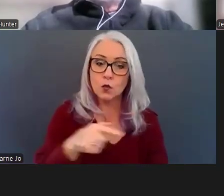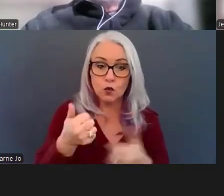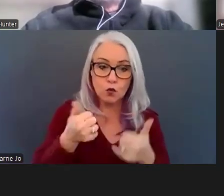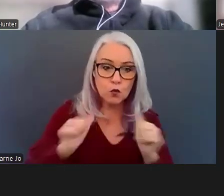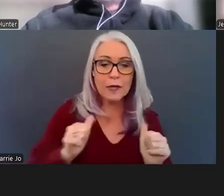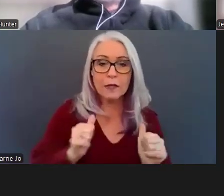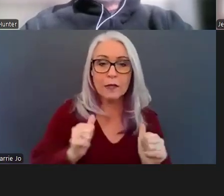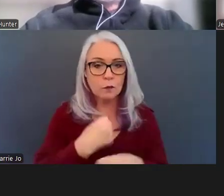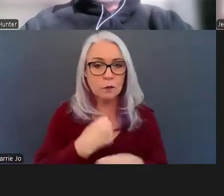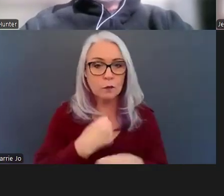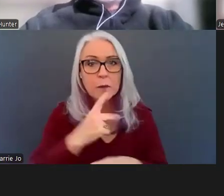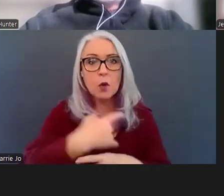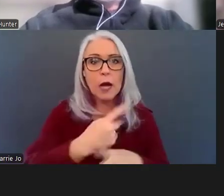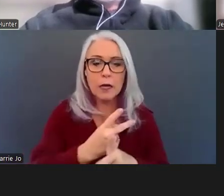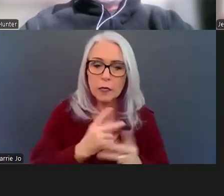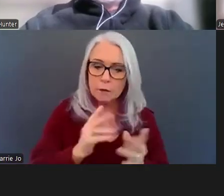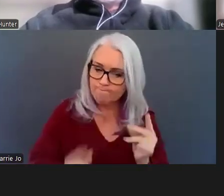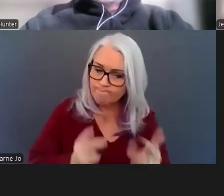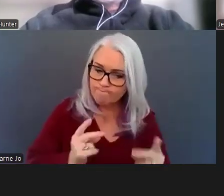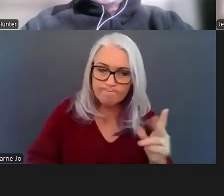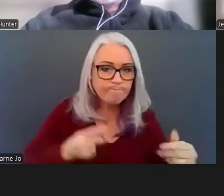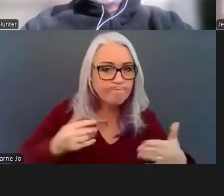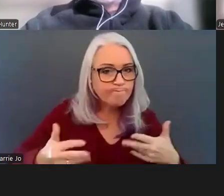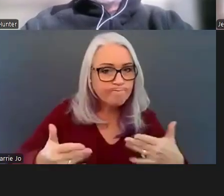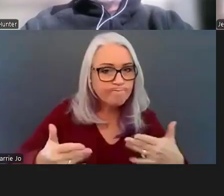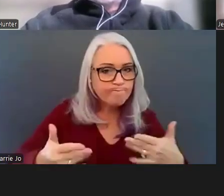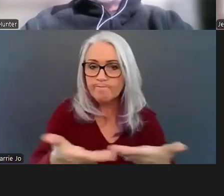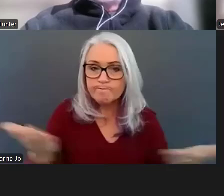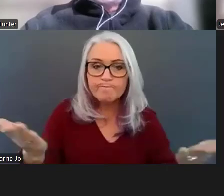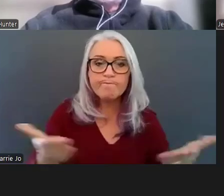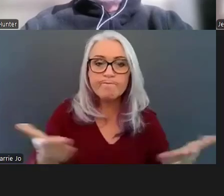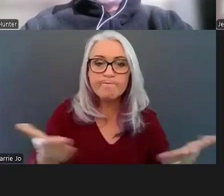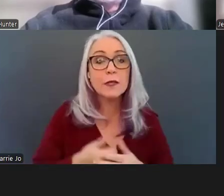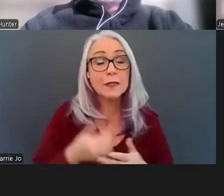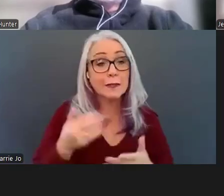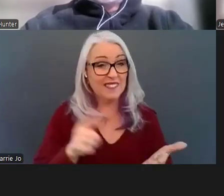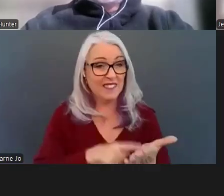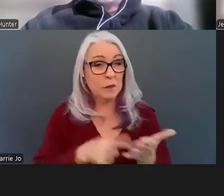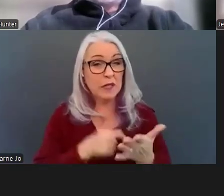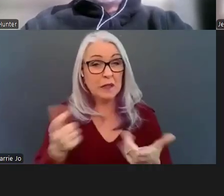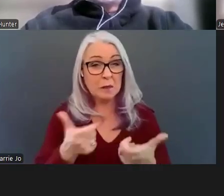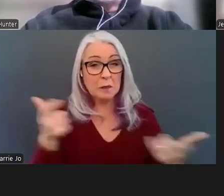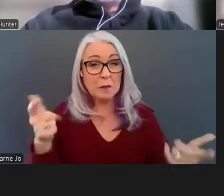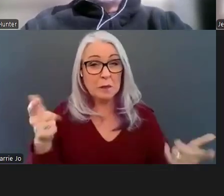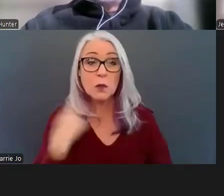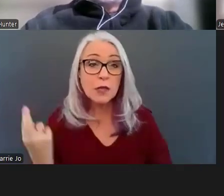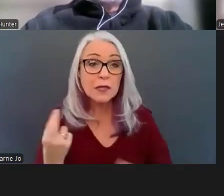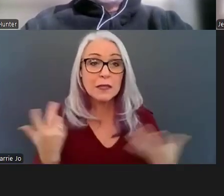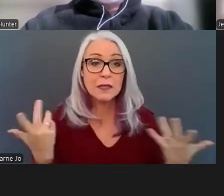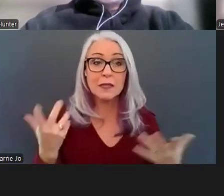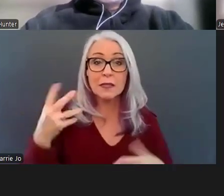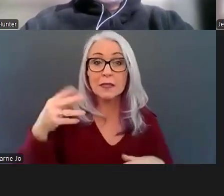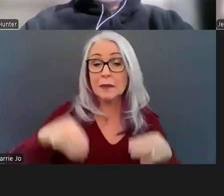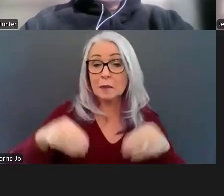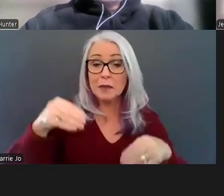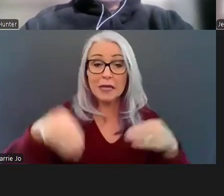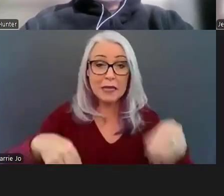quickly, but a lot of times there's some big risk about, you know, planting monocultures